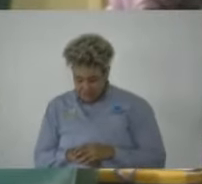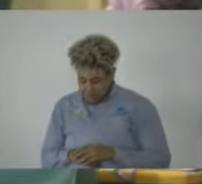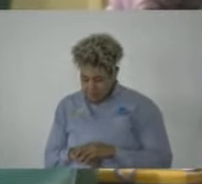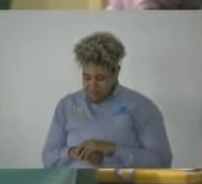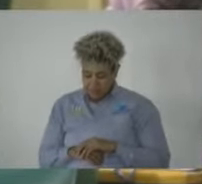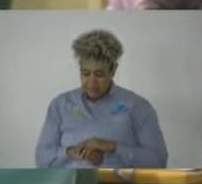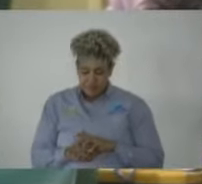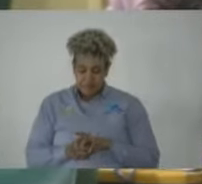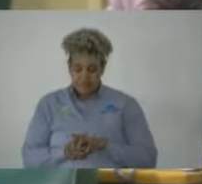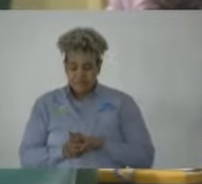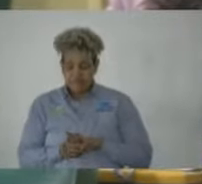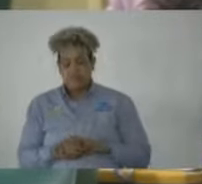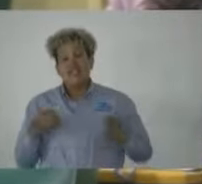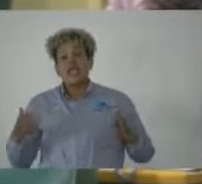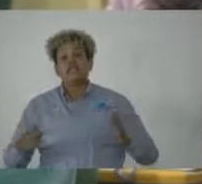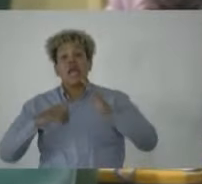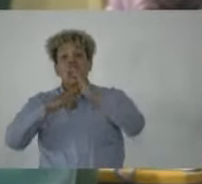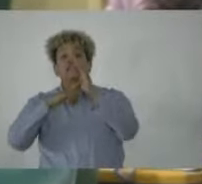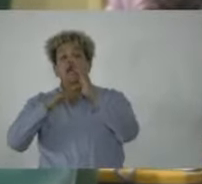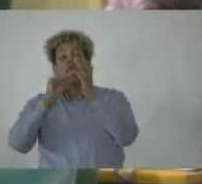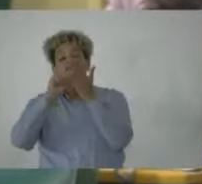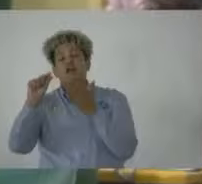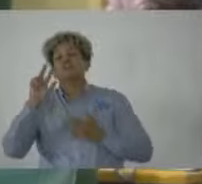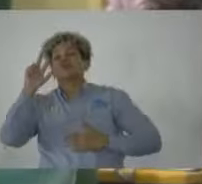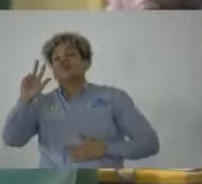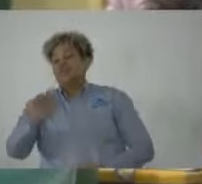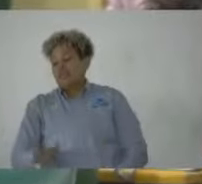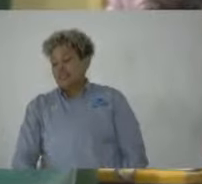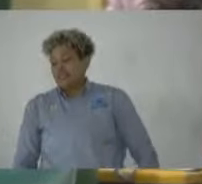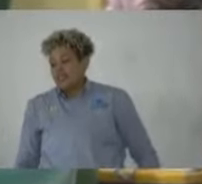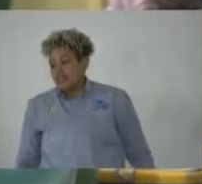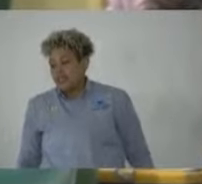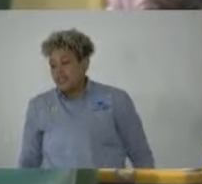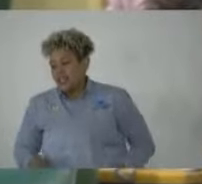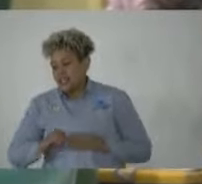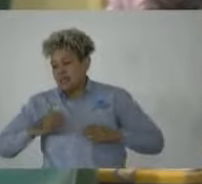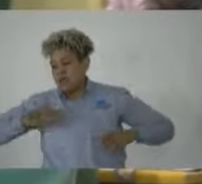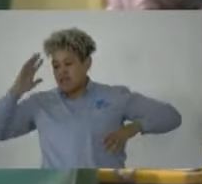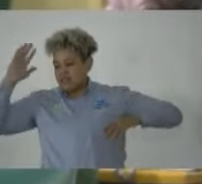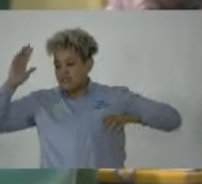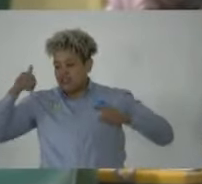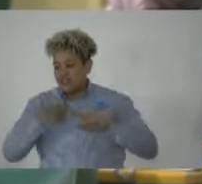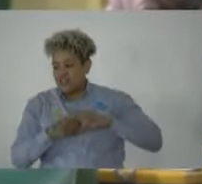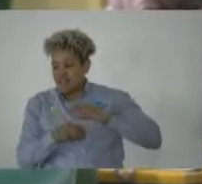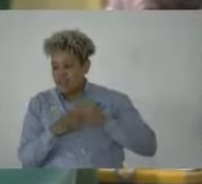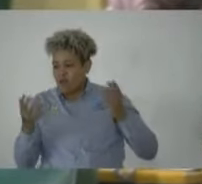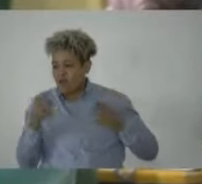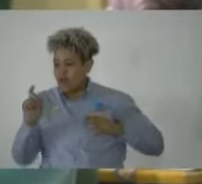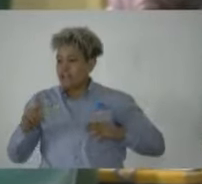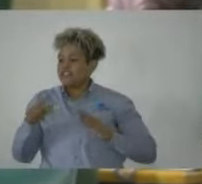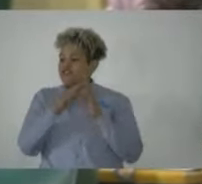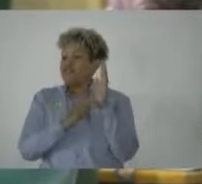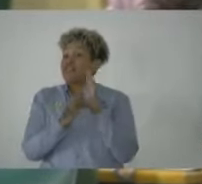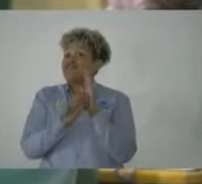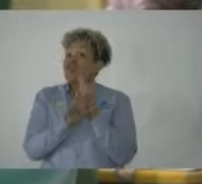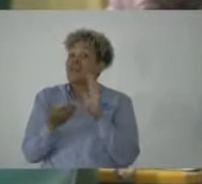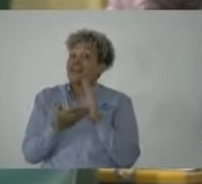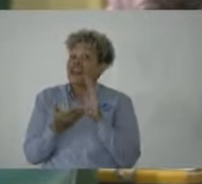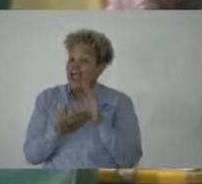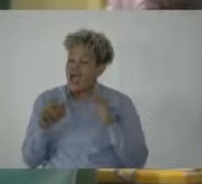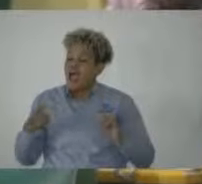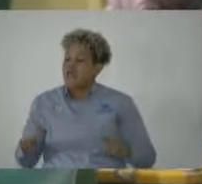Here's an excerpt of Article 3, Madam Speaker. And it's in my speech. I won't necessarily read it into the record here,